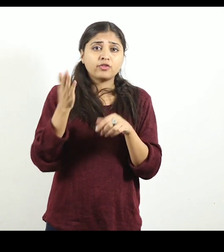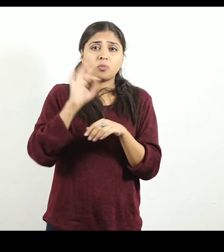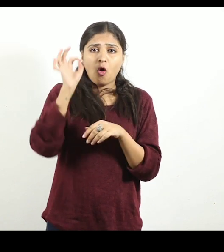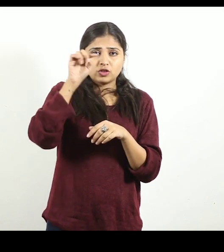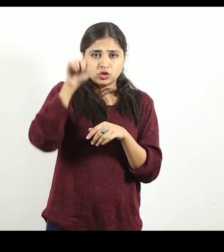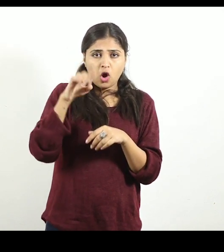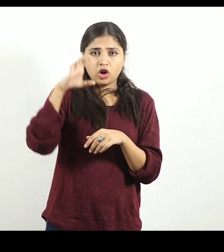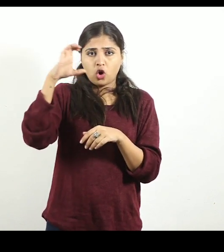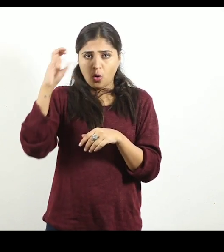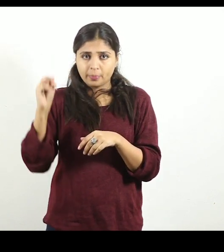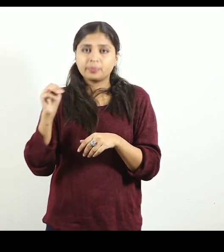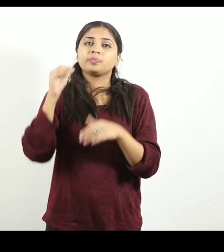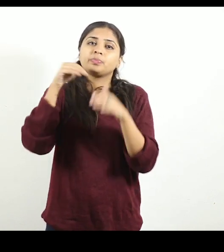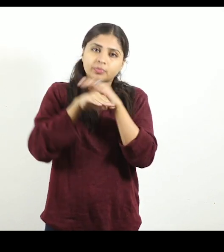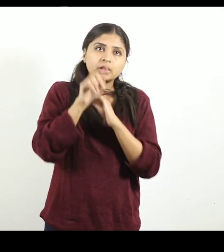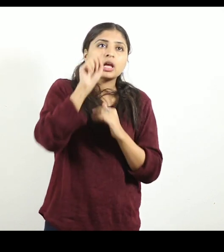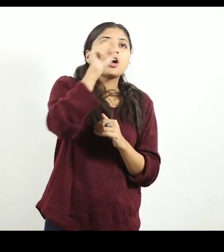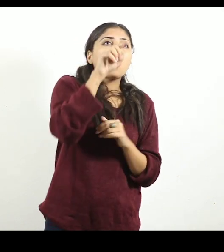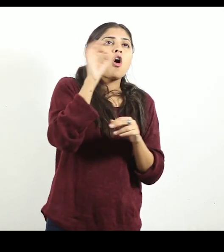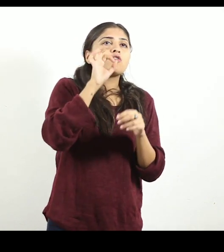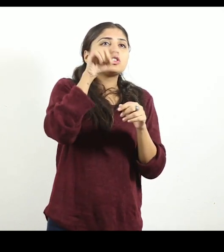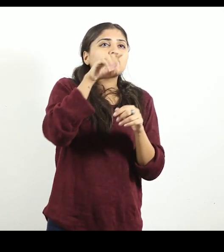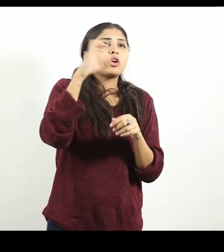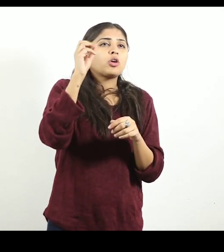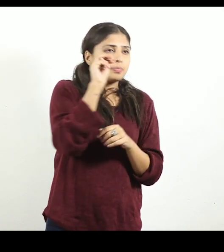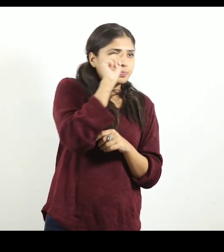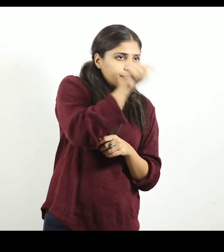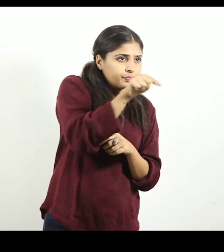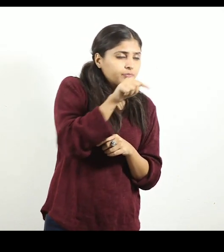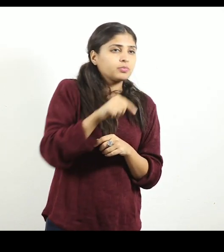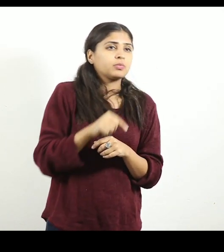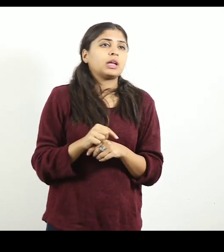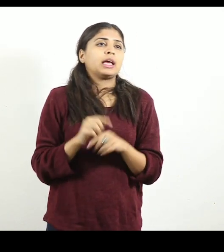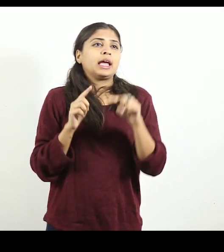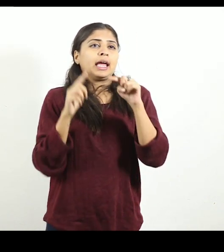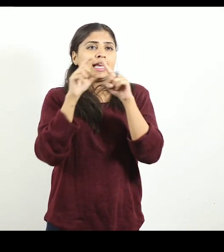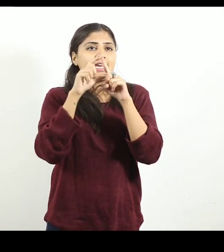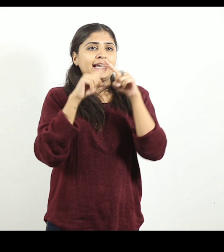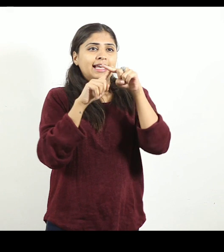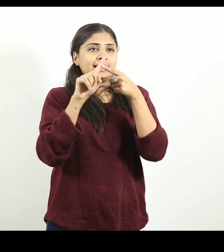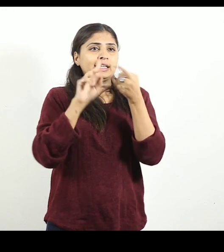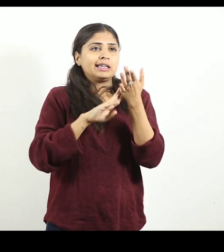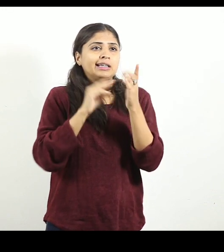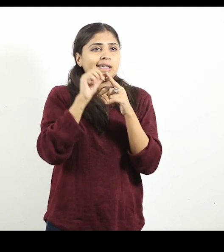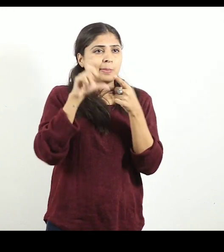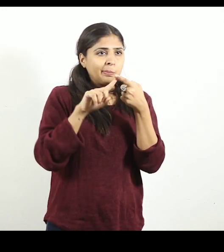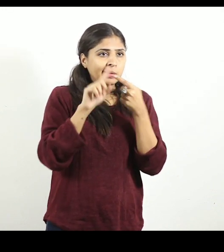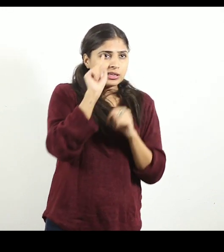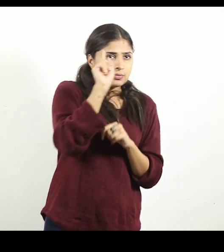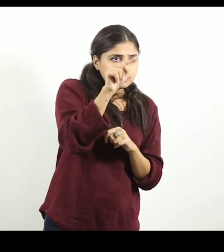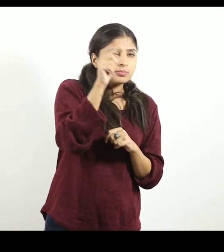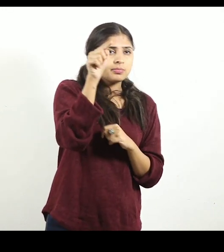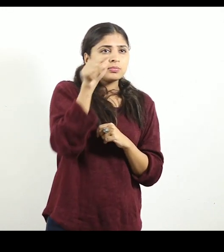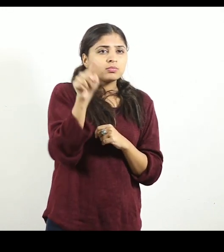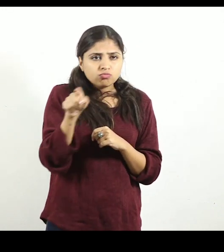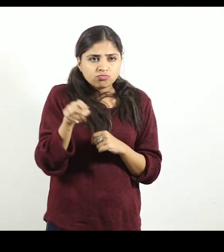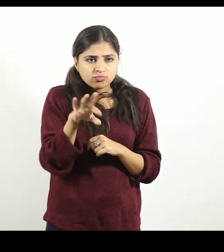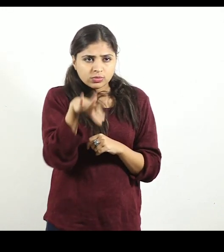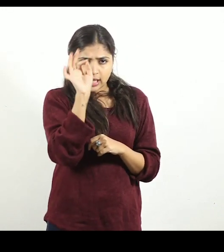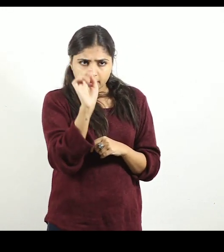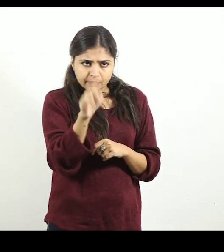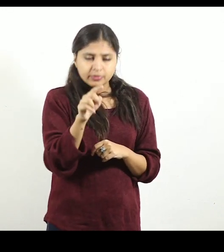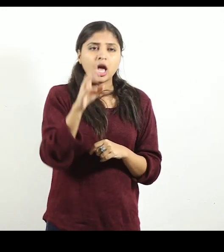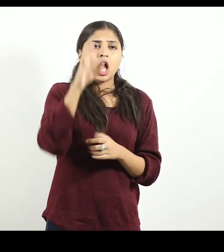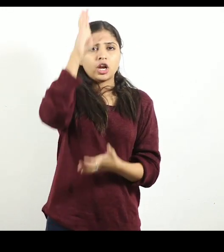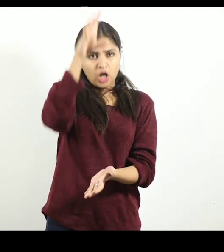office.com, under office.com templates, click a template category, select the template that you want and then click Download